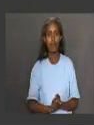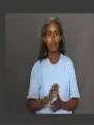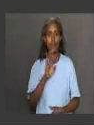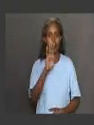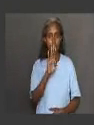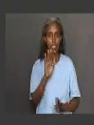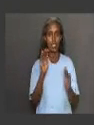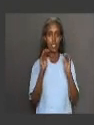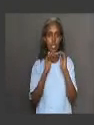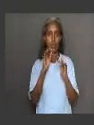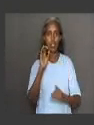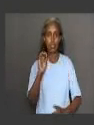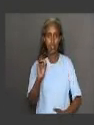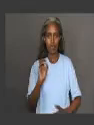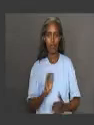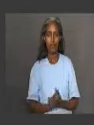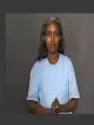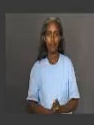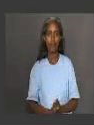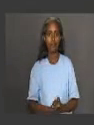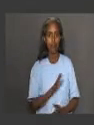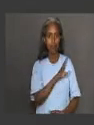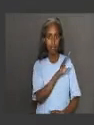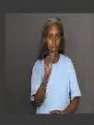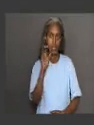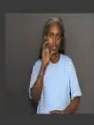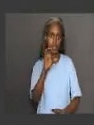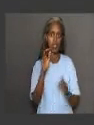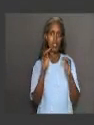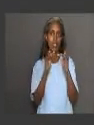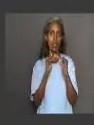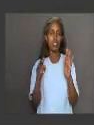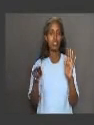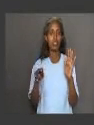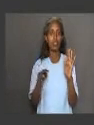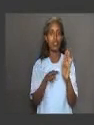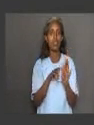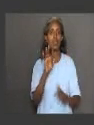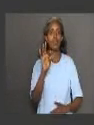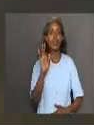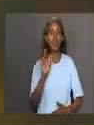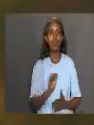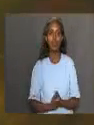b equals 0, and c equals negative 9.